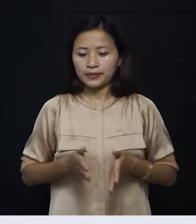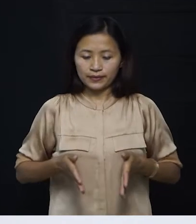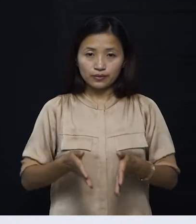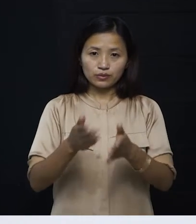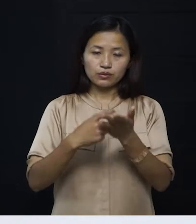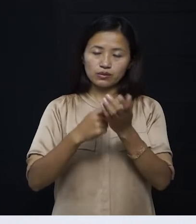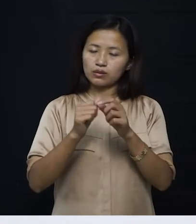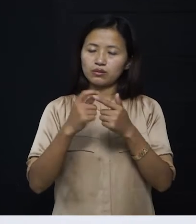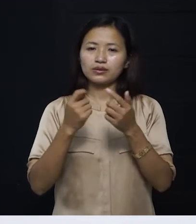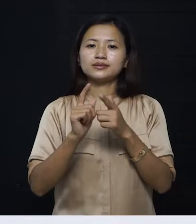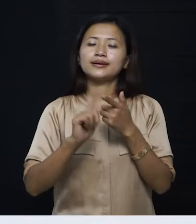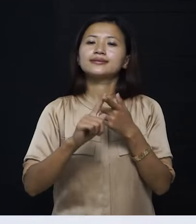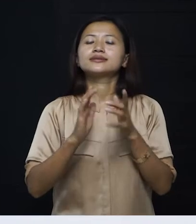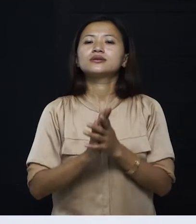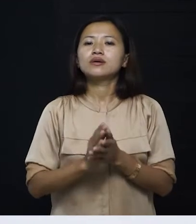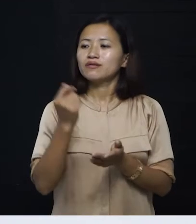role of money,